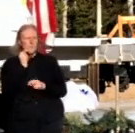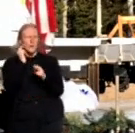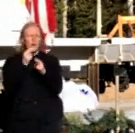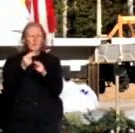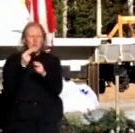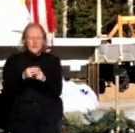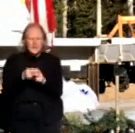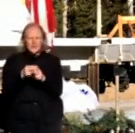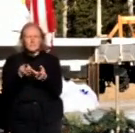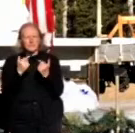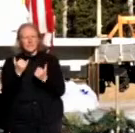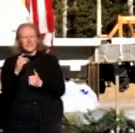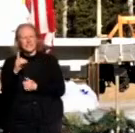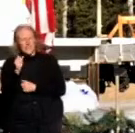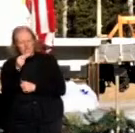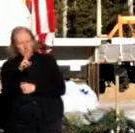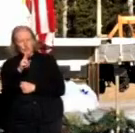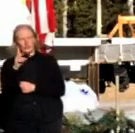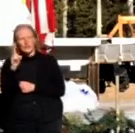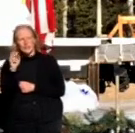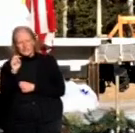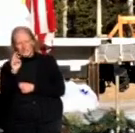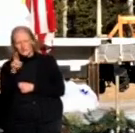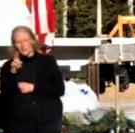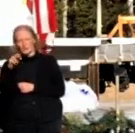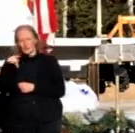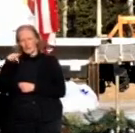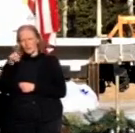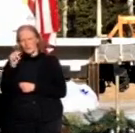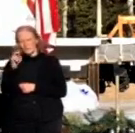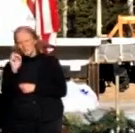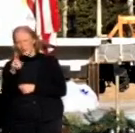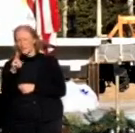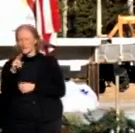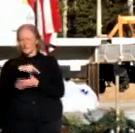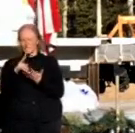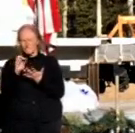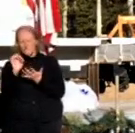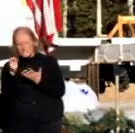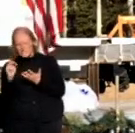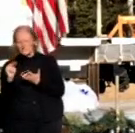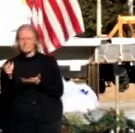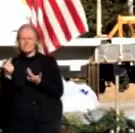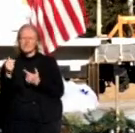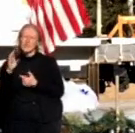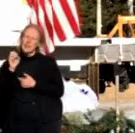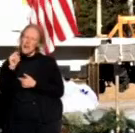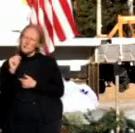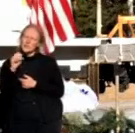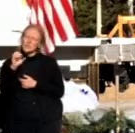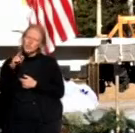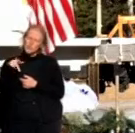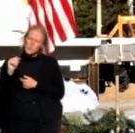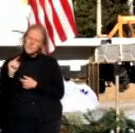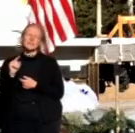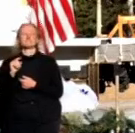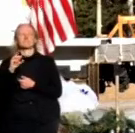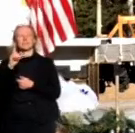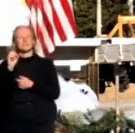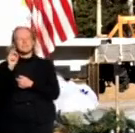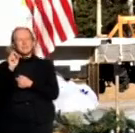them by name. Now Dasher, now Dancer, now Prancer and Vixen, on Comet, on Cupid, on Donner